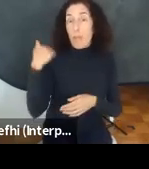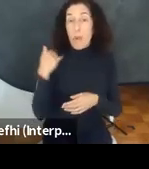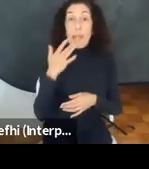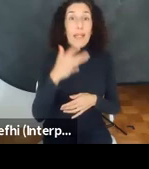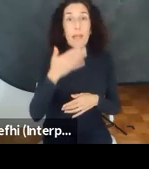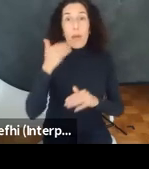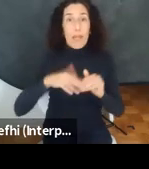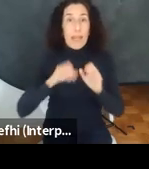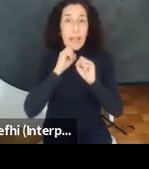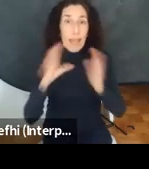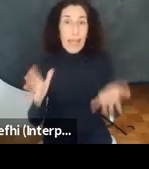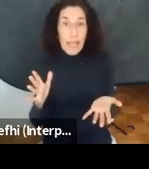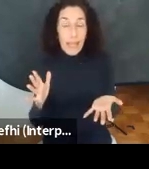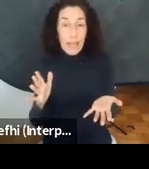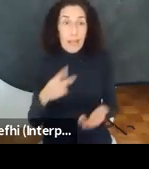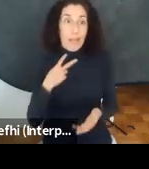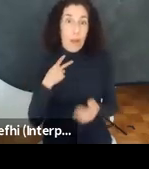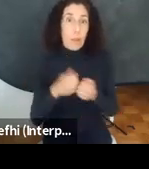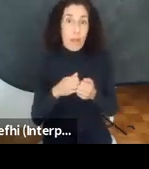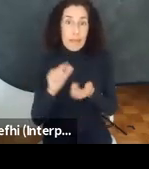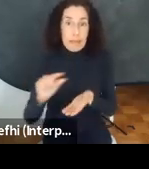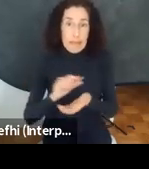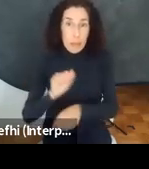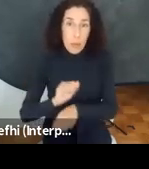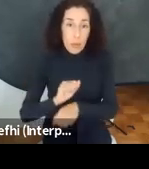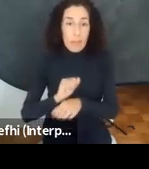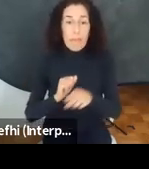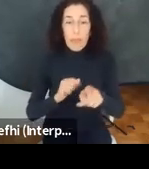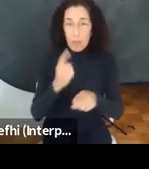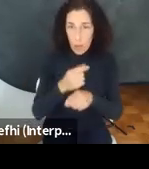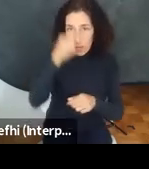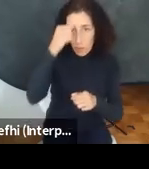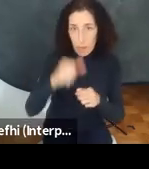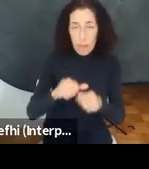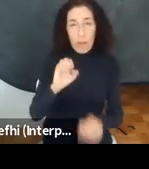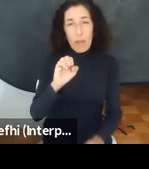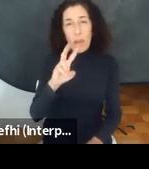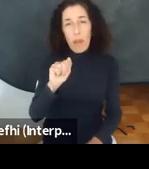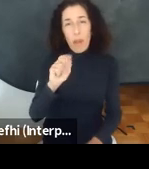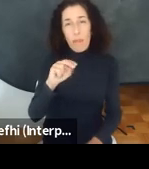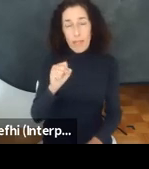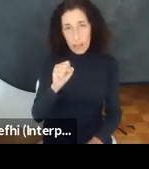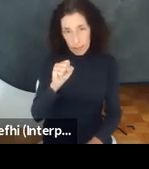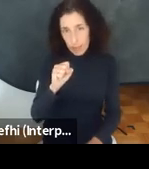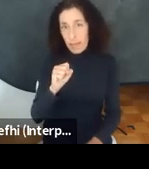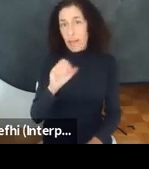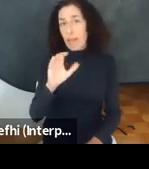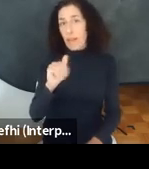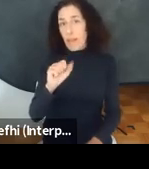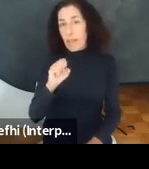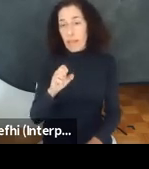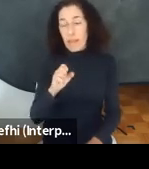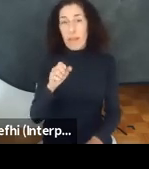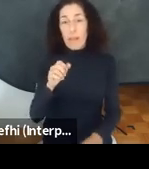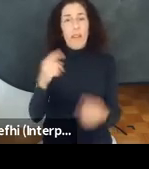during the Evans case, one of the big things that people who had been at the institution wanted, they wanted their back pay, because you guys had. That's right. Yeah, that's